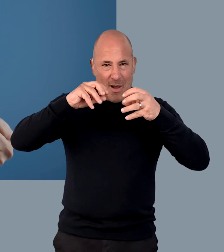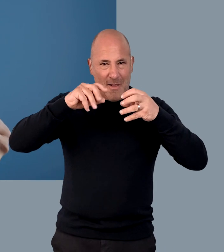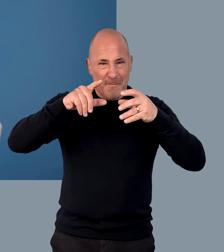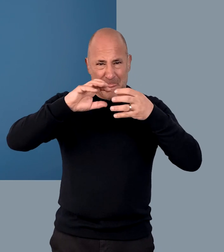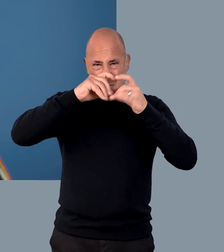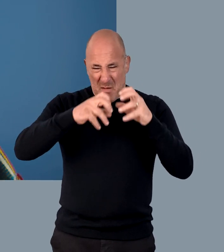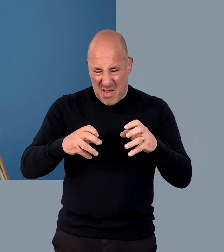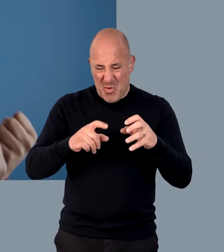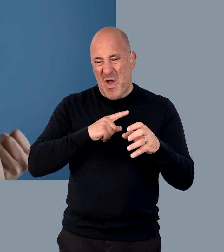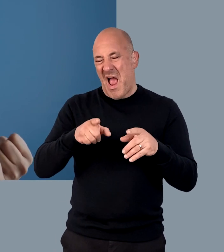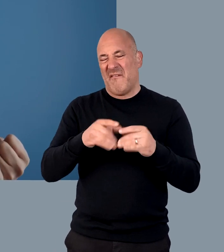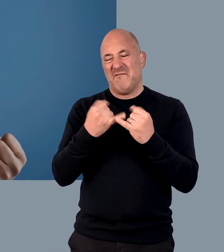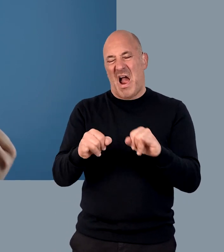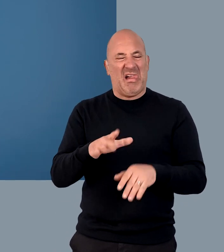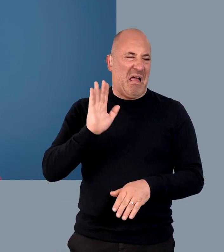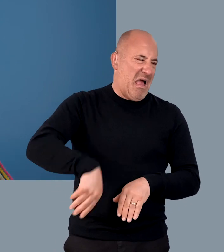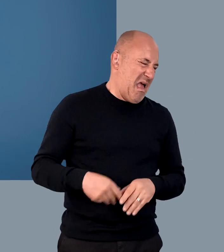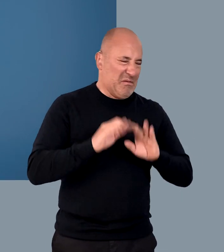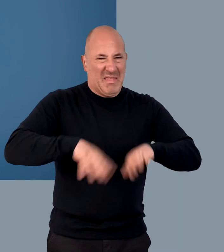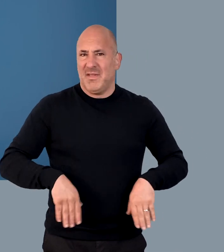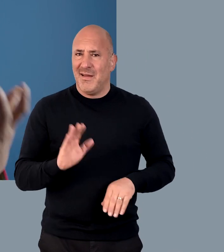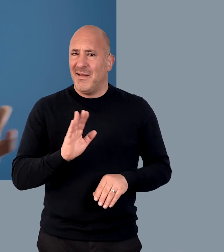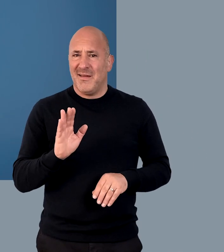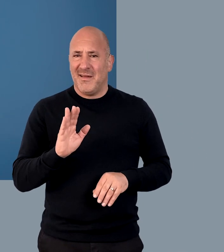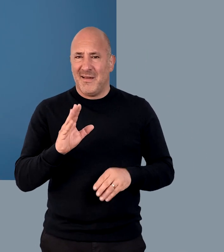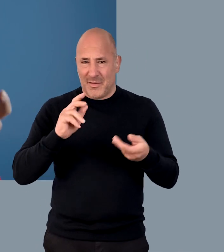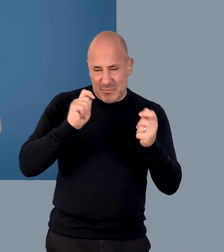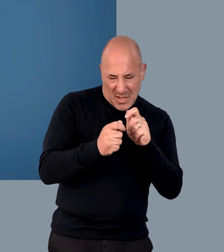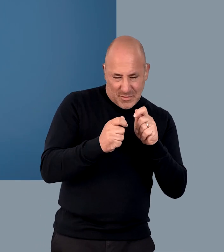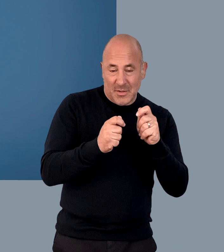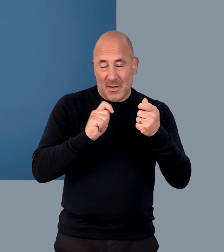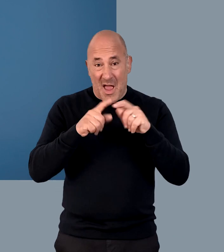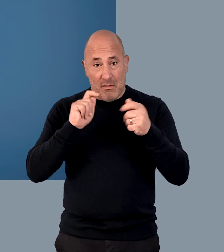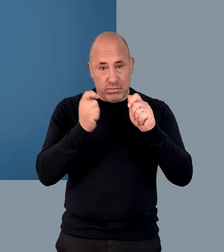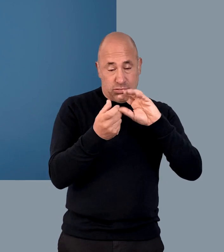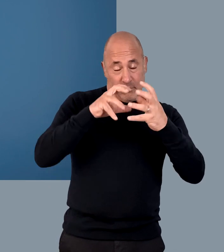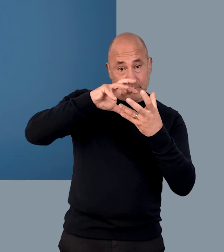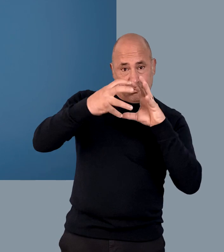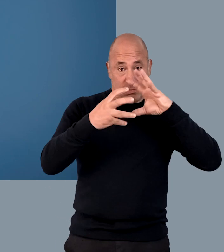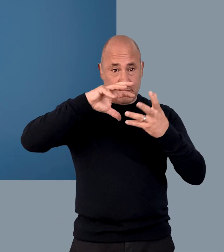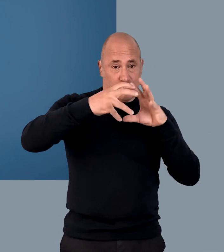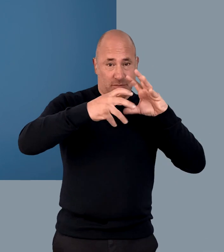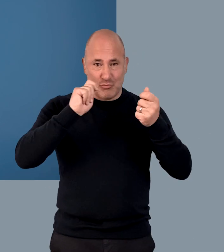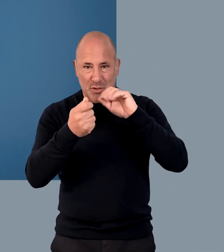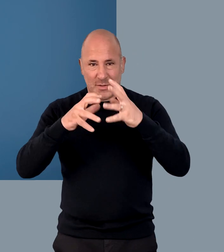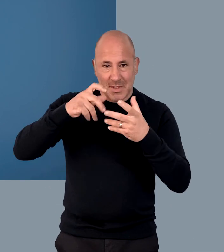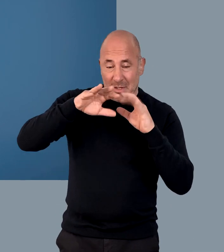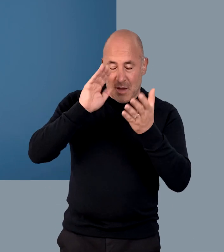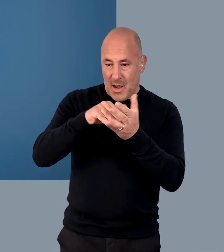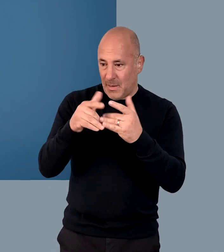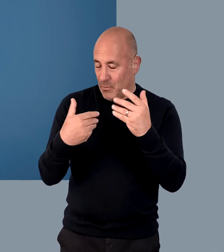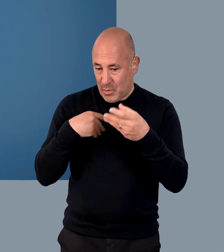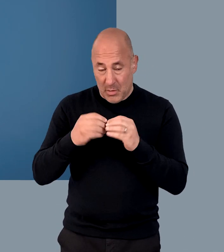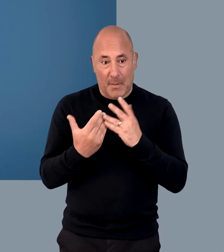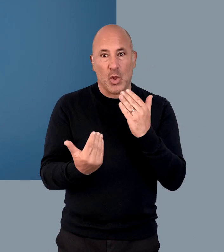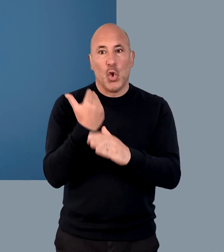down because you feel, oh, this doesn't work. You're rebuilding and morphing and changing so that you get to a space where